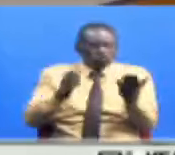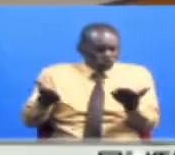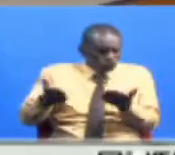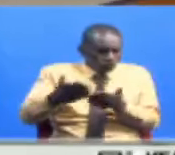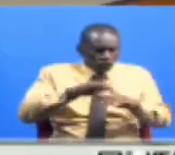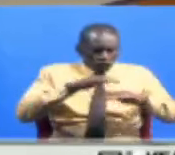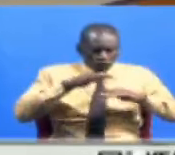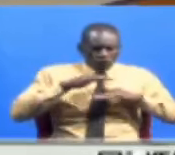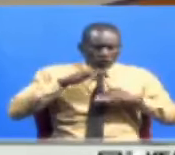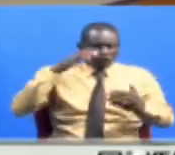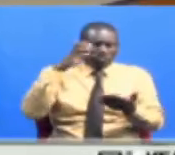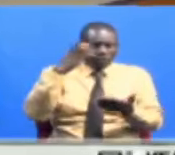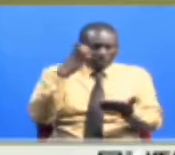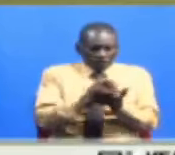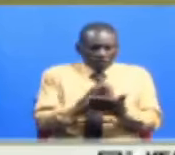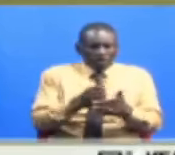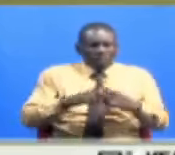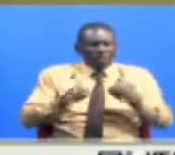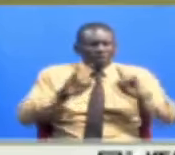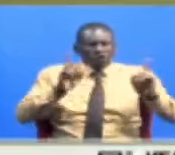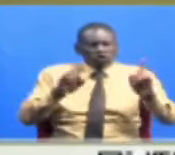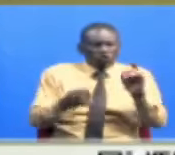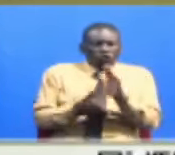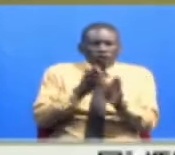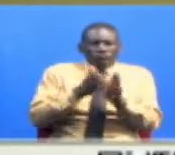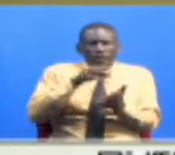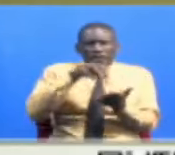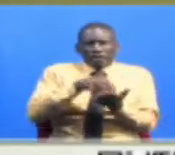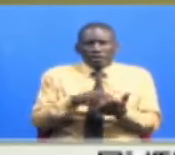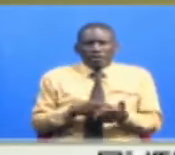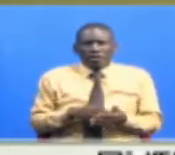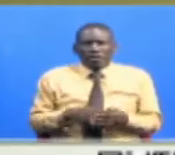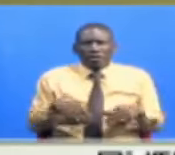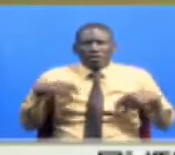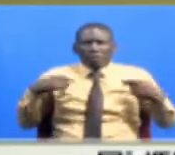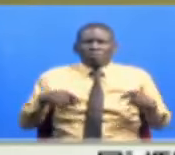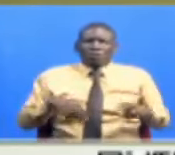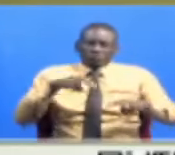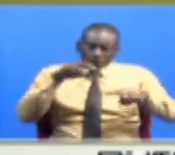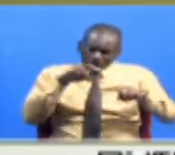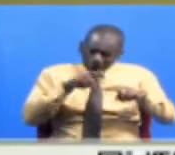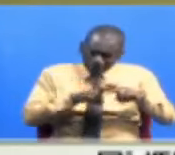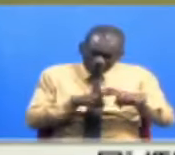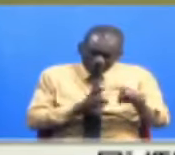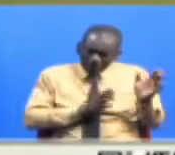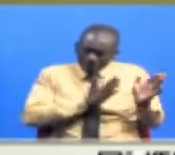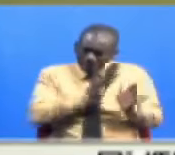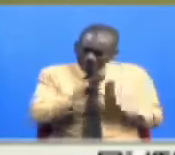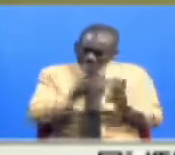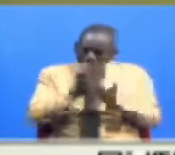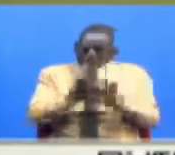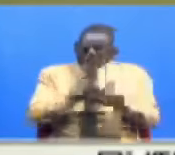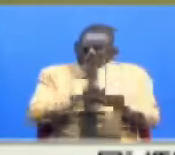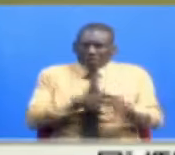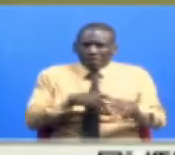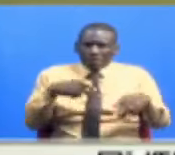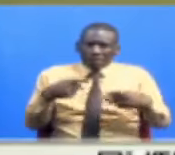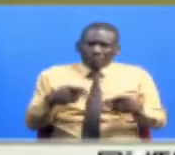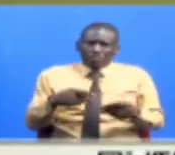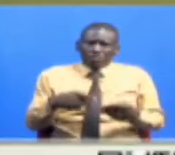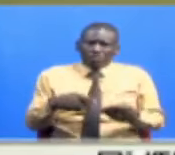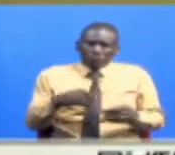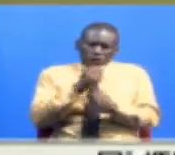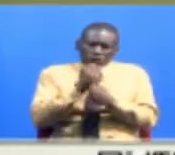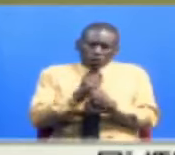enough evidence and not to rush the cases. People do sit, plan, and sometimes they do